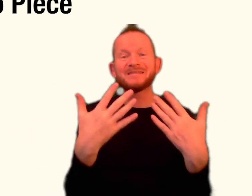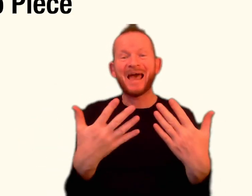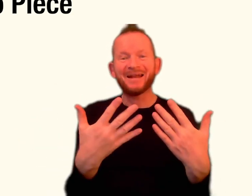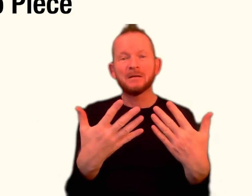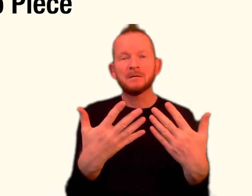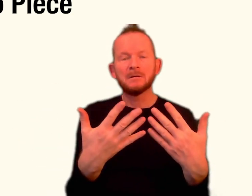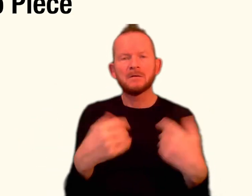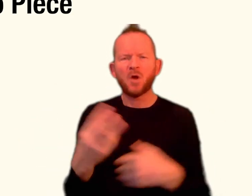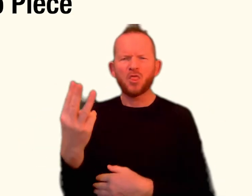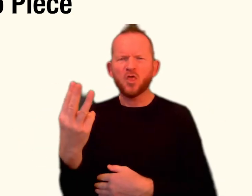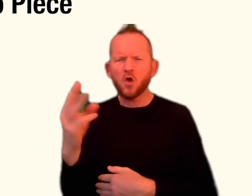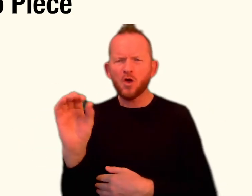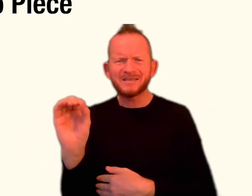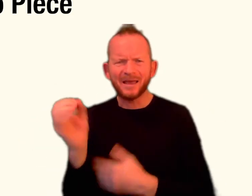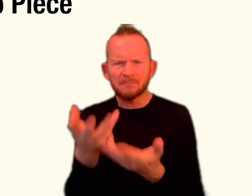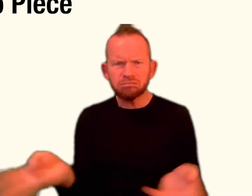not 30.